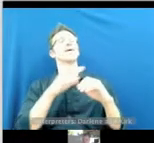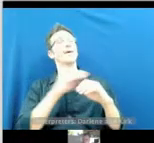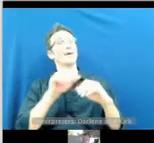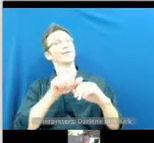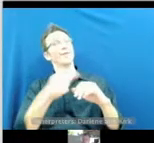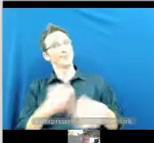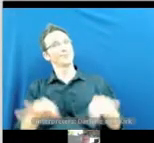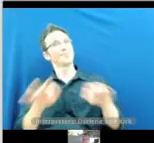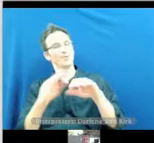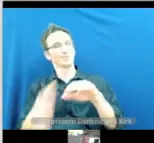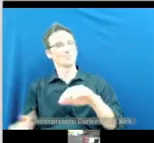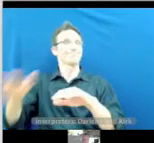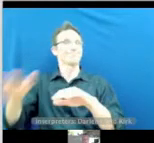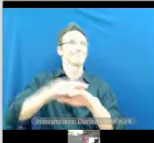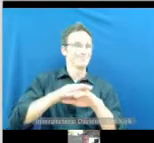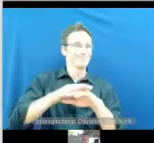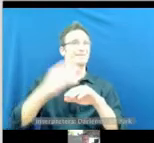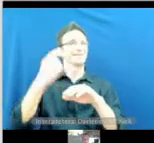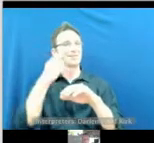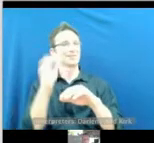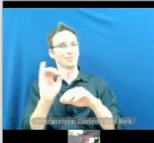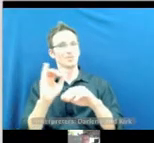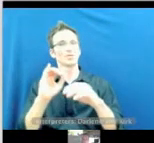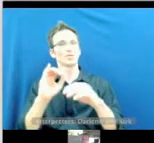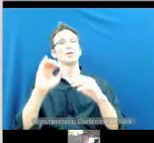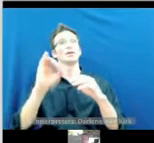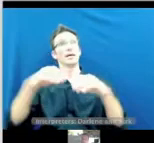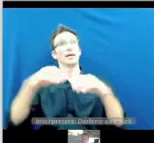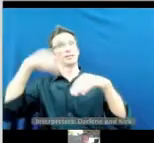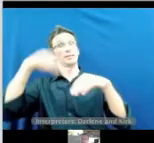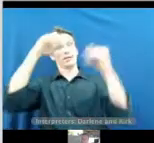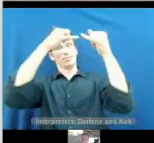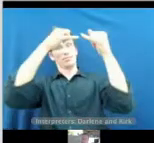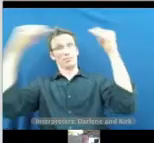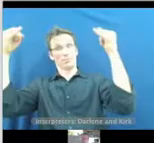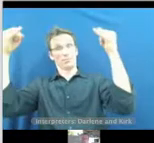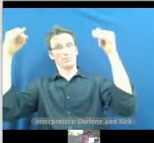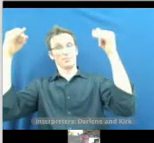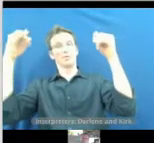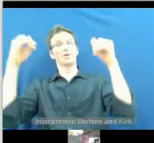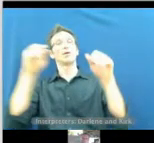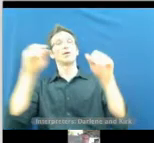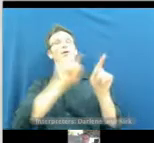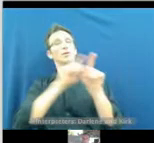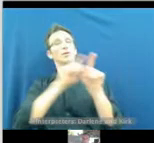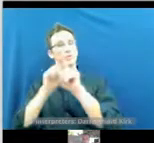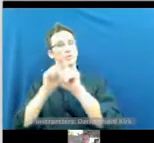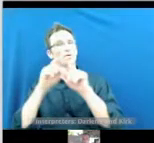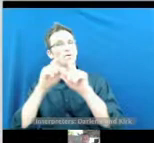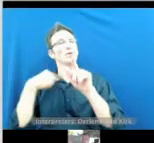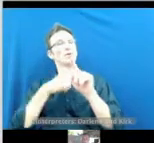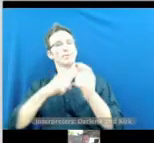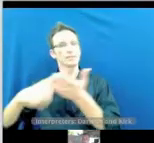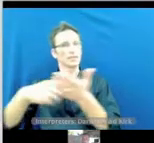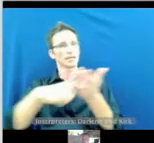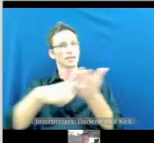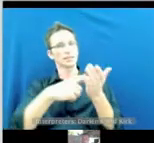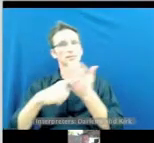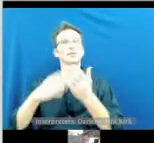top horizontal line, what we also can do is put the spectrum of varying degrees of vision loss.